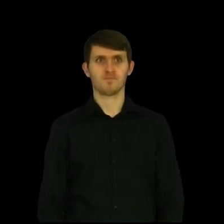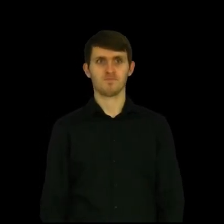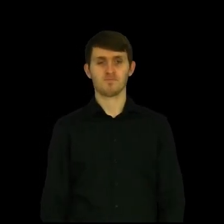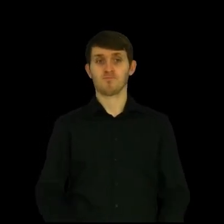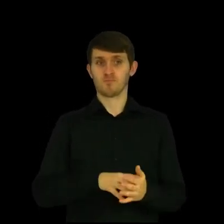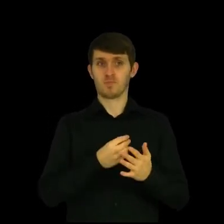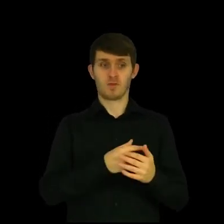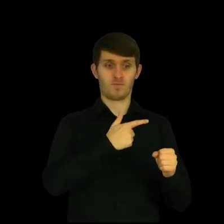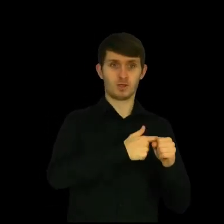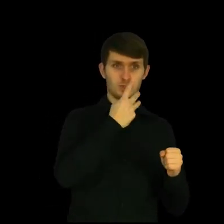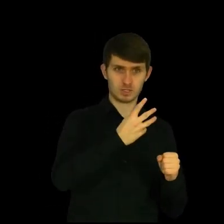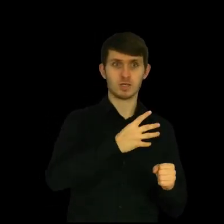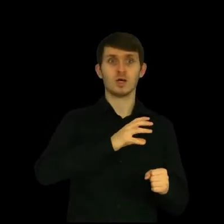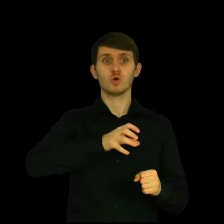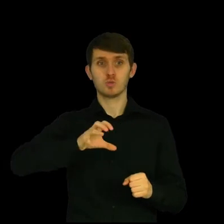we could have said,